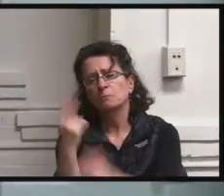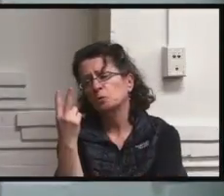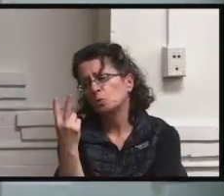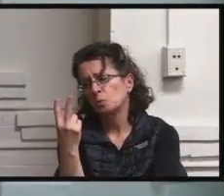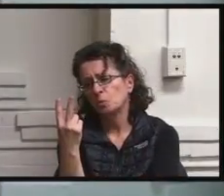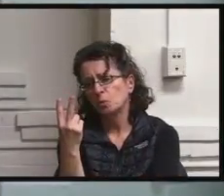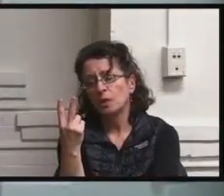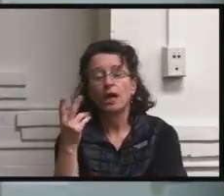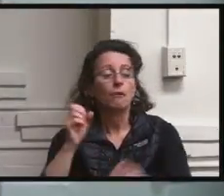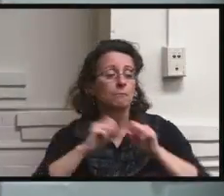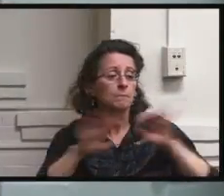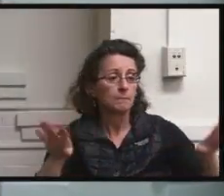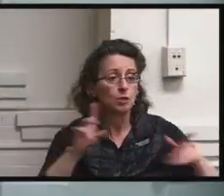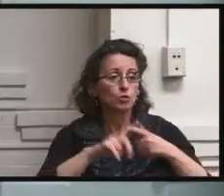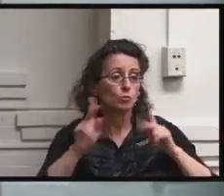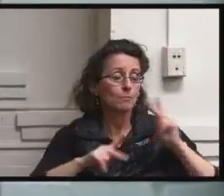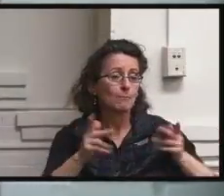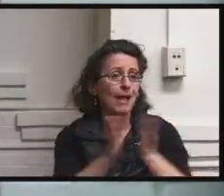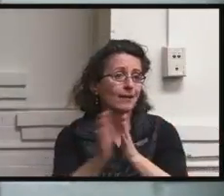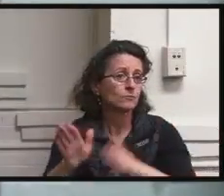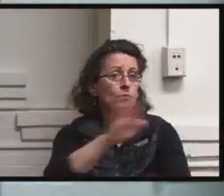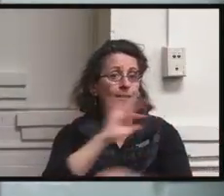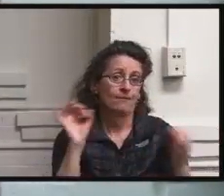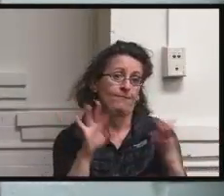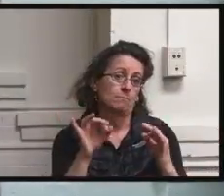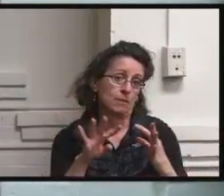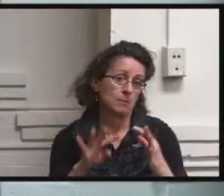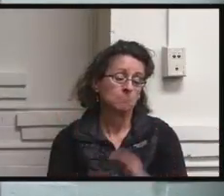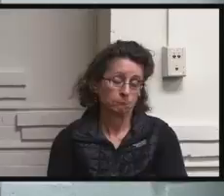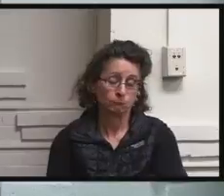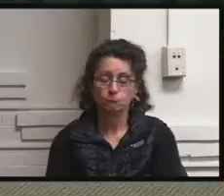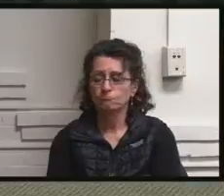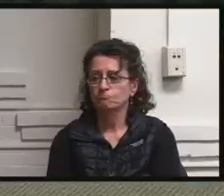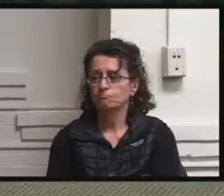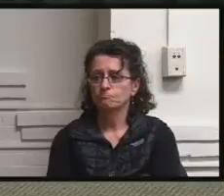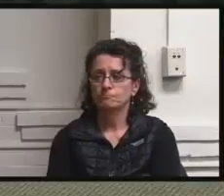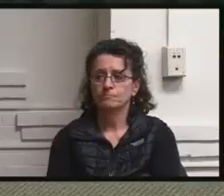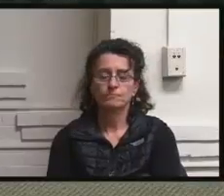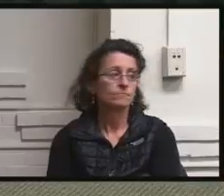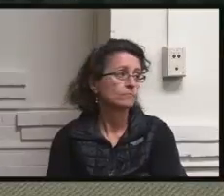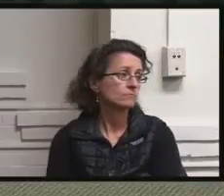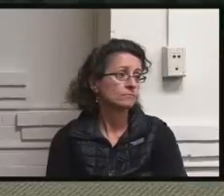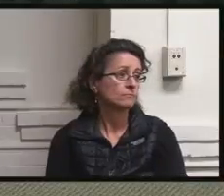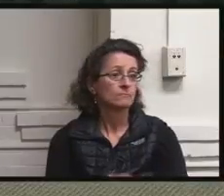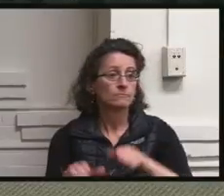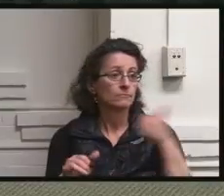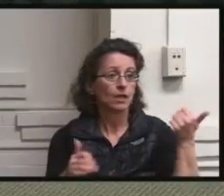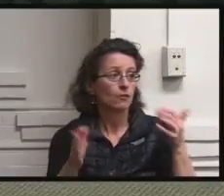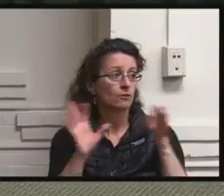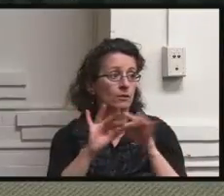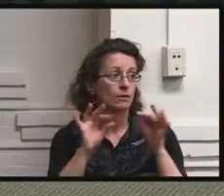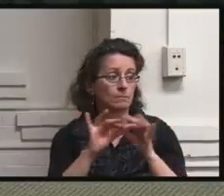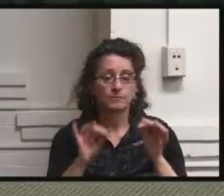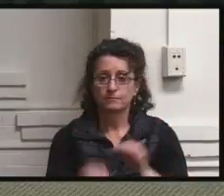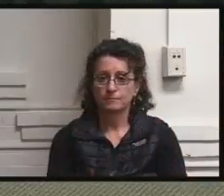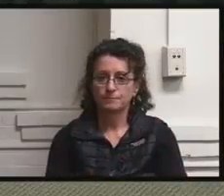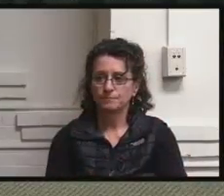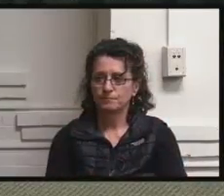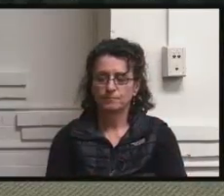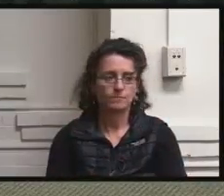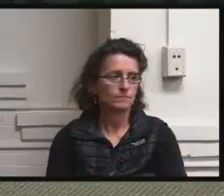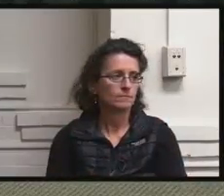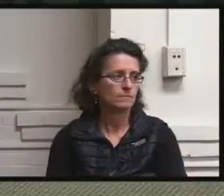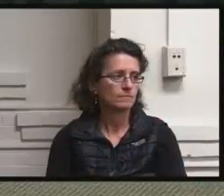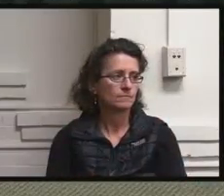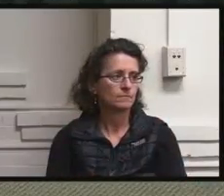write back to the report. Thank you. Anybody else who's in attendance want to speak to this? Mr.